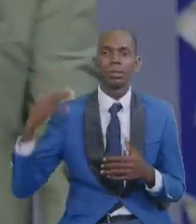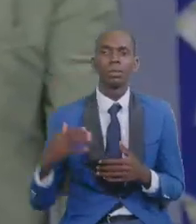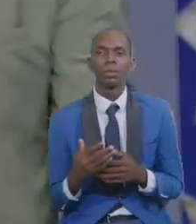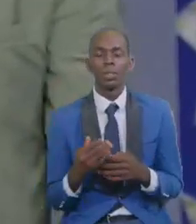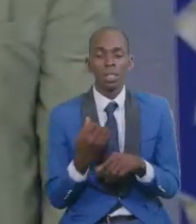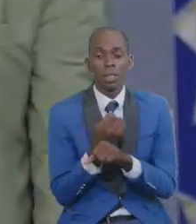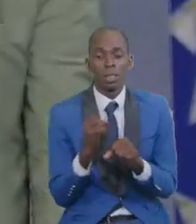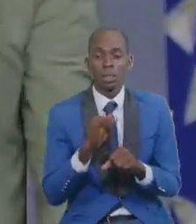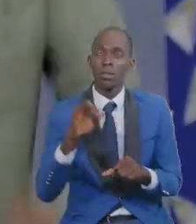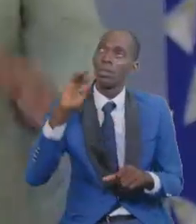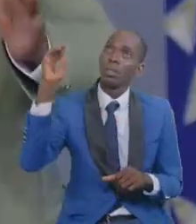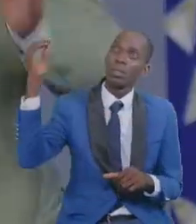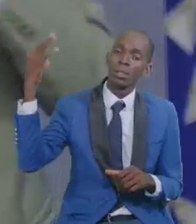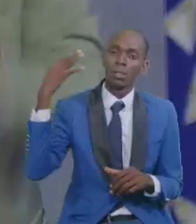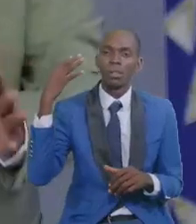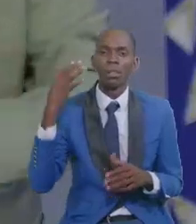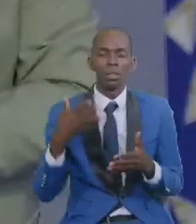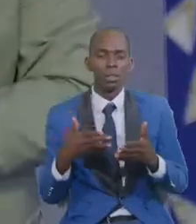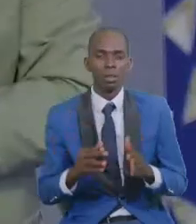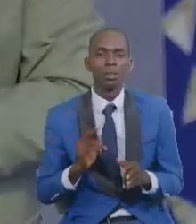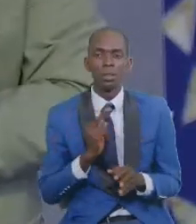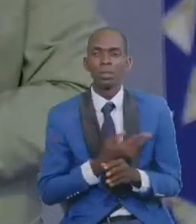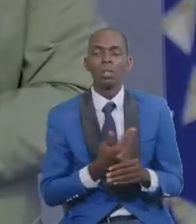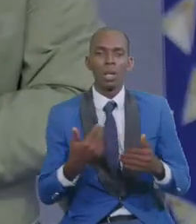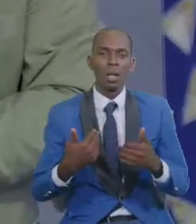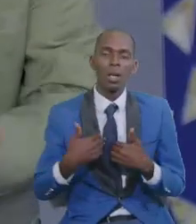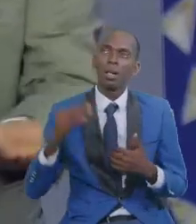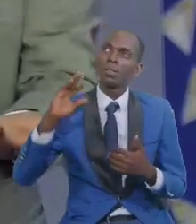Saving grace. Let us have grace.